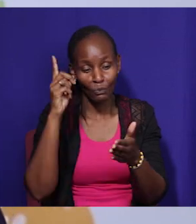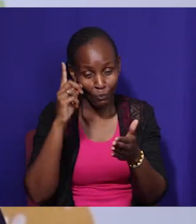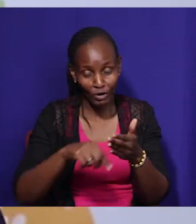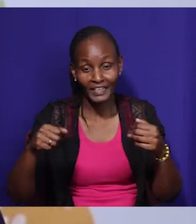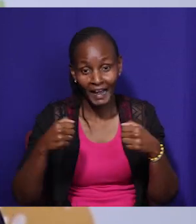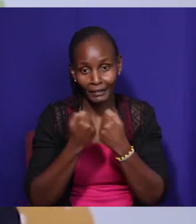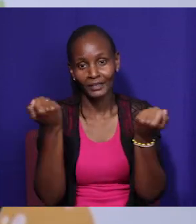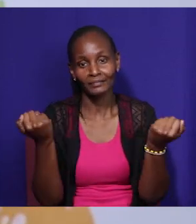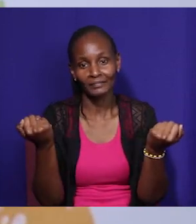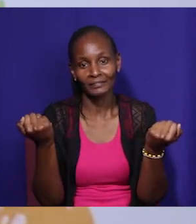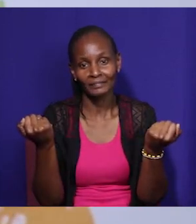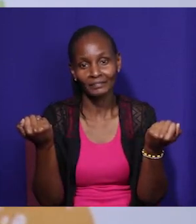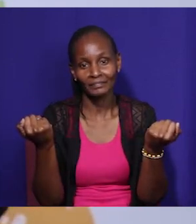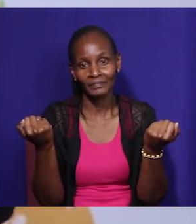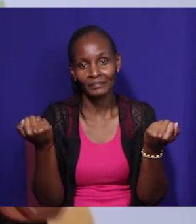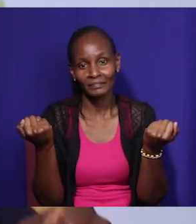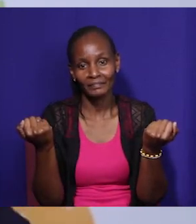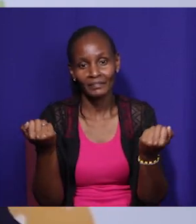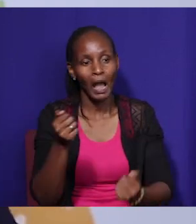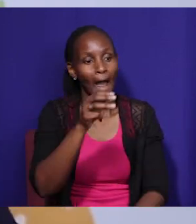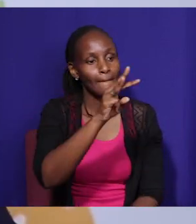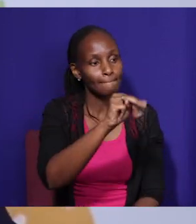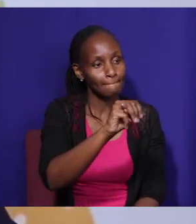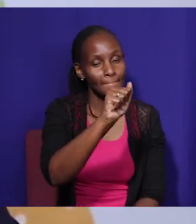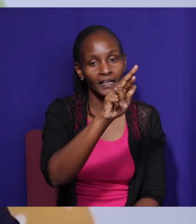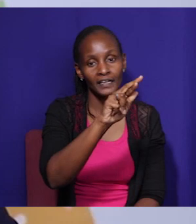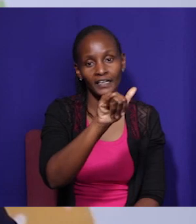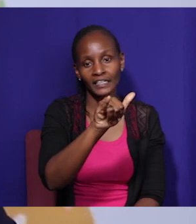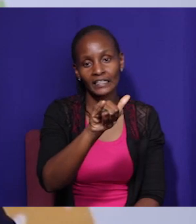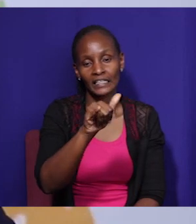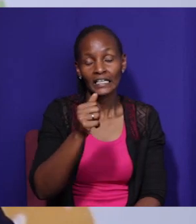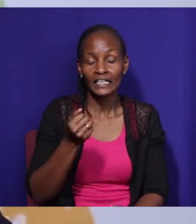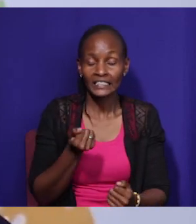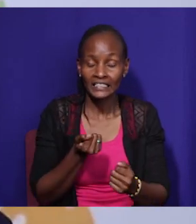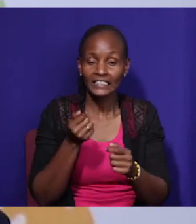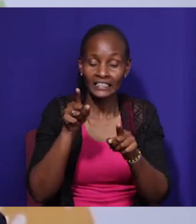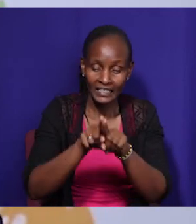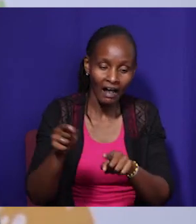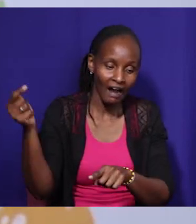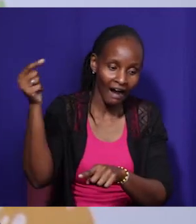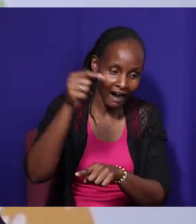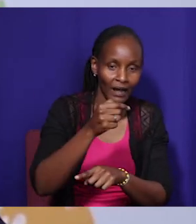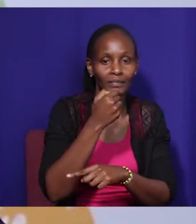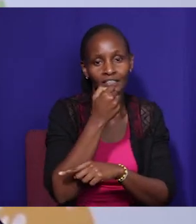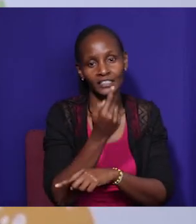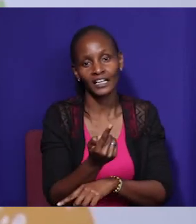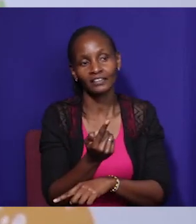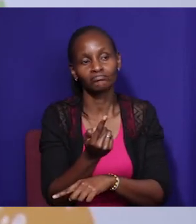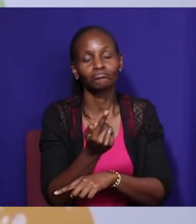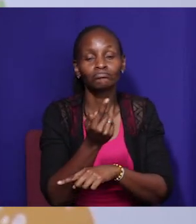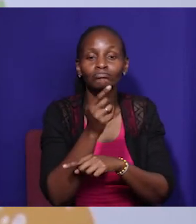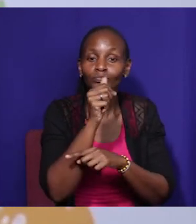happened? Mary, their elder sister, comes and tells them a